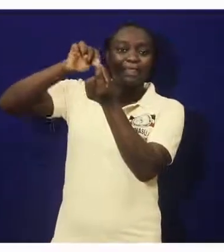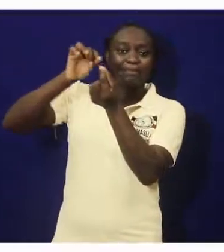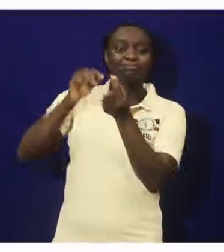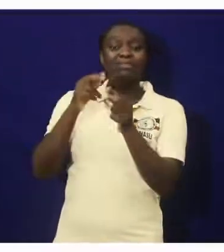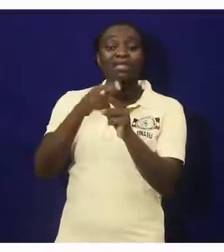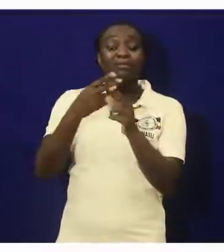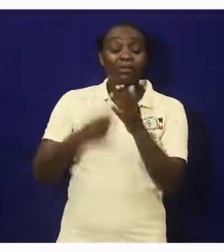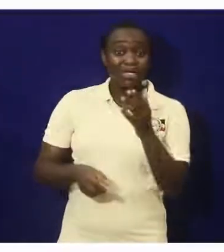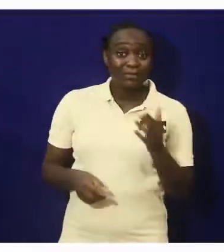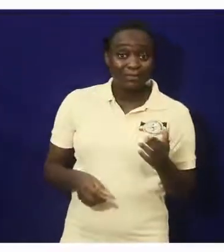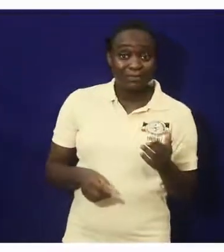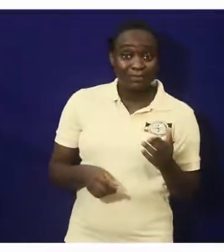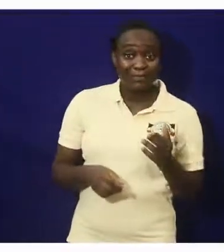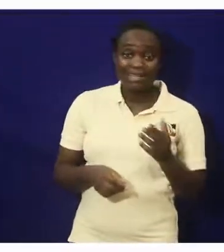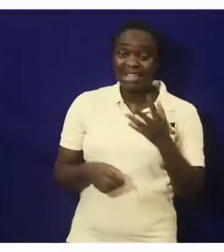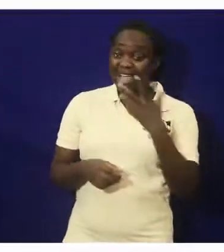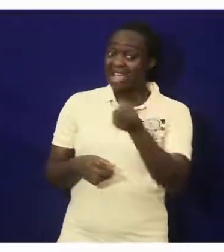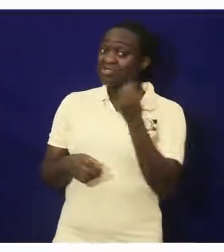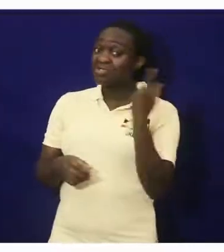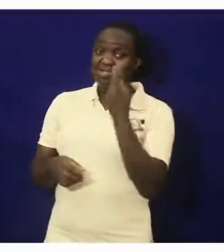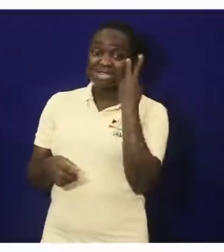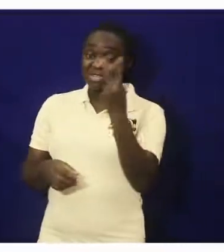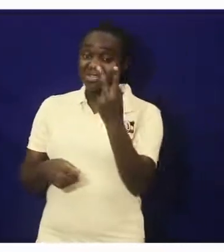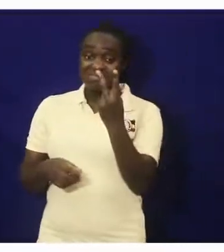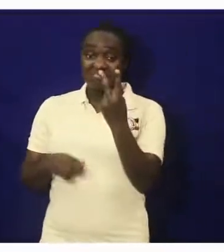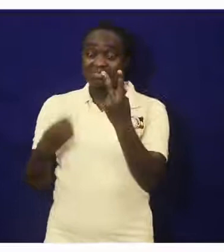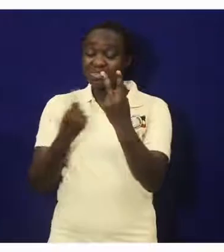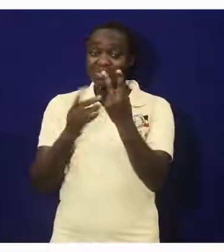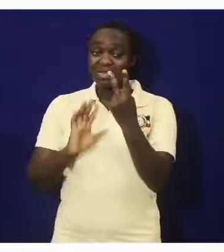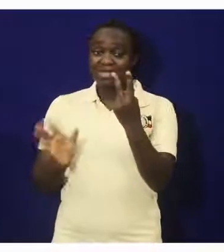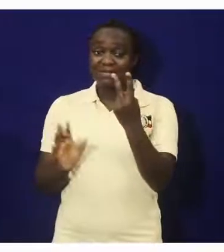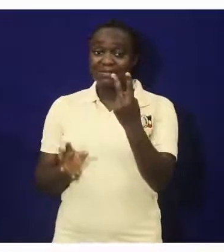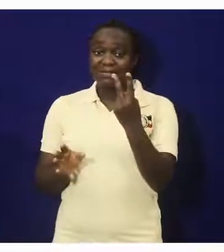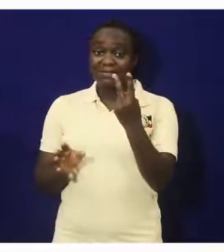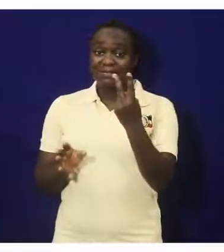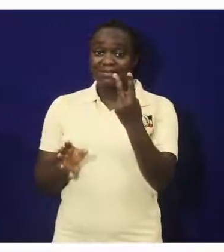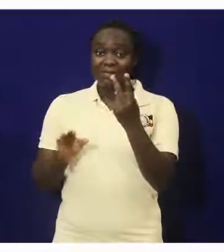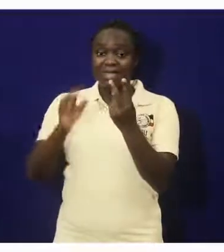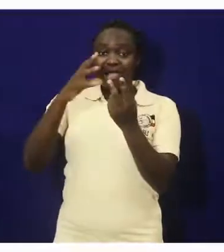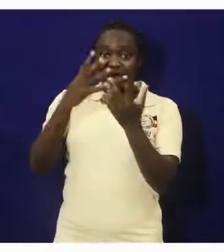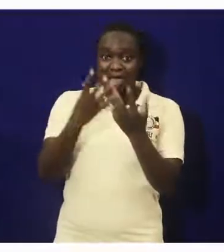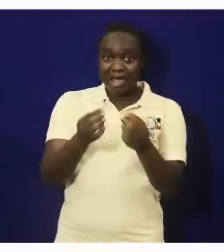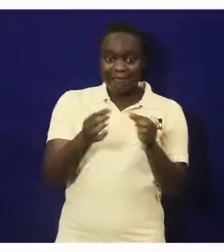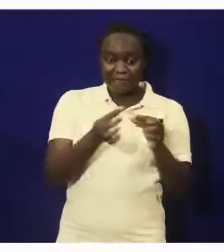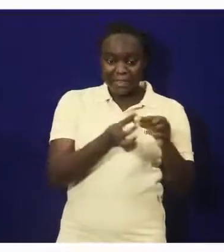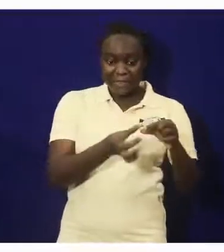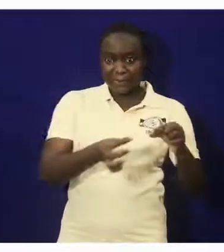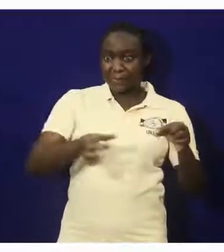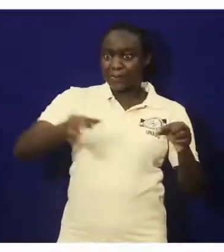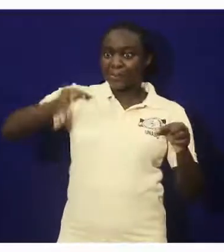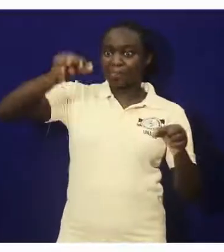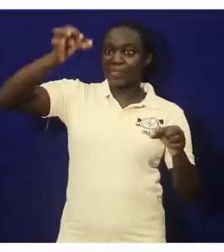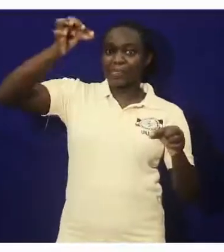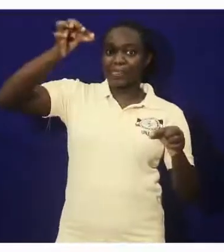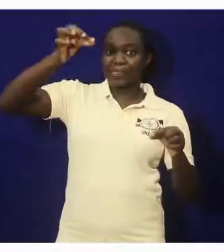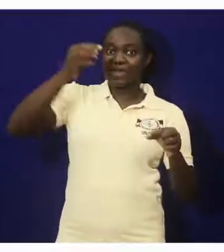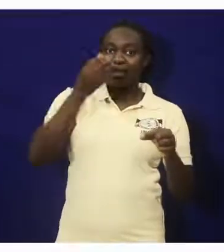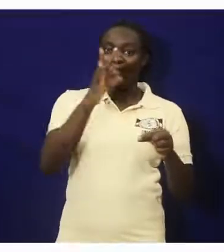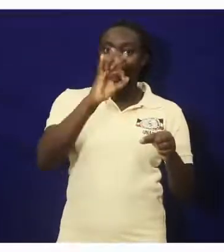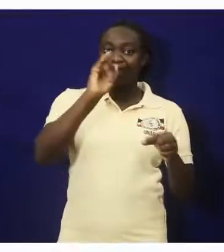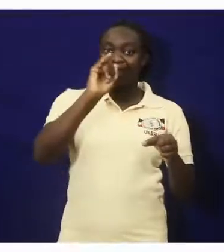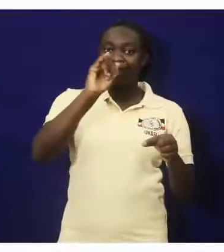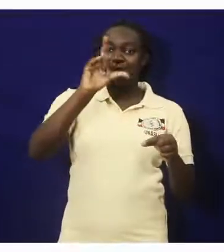Right? It has only two parts. The filament and the anther.